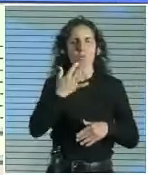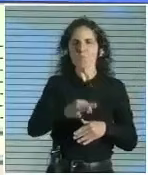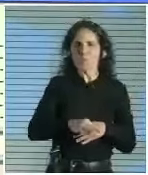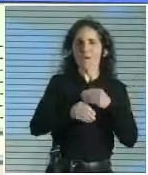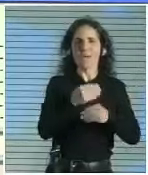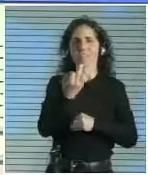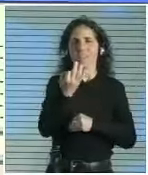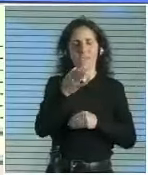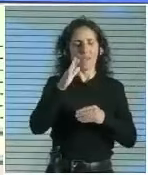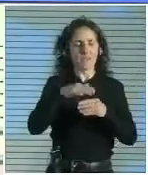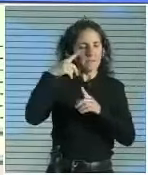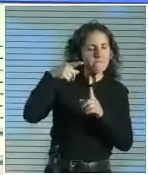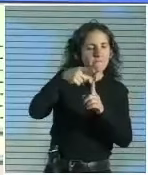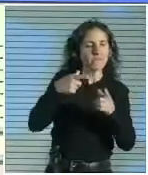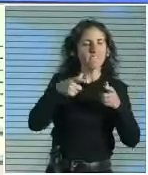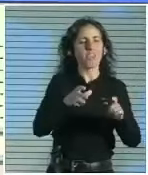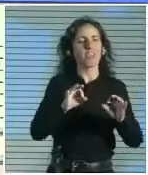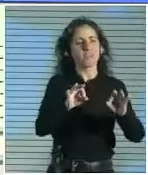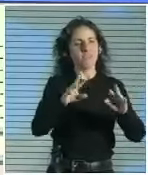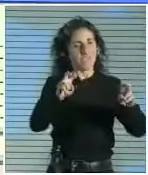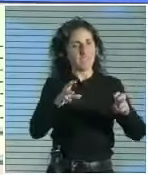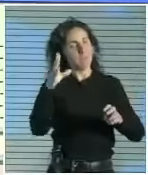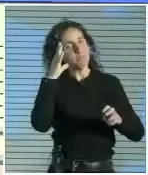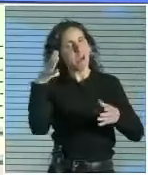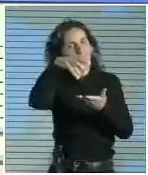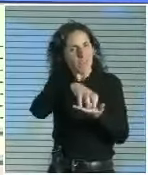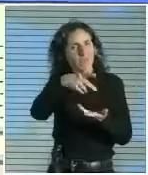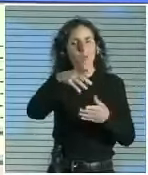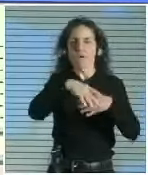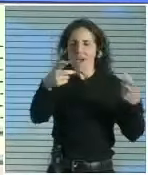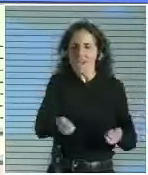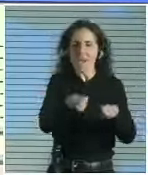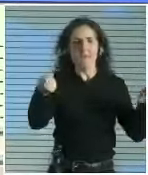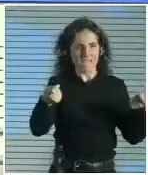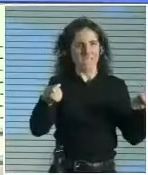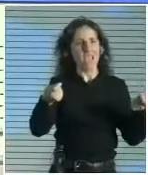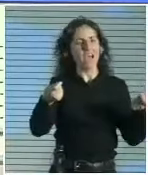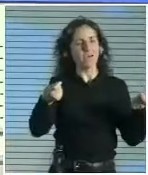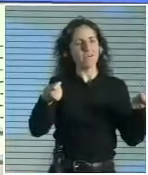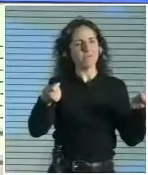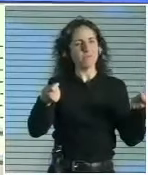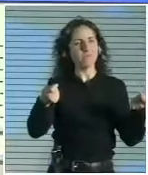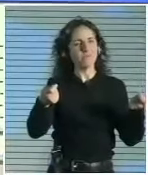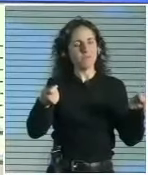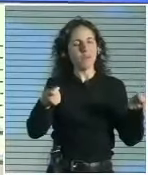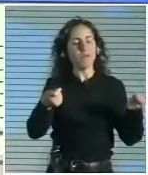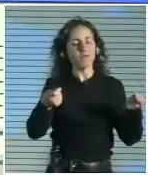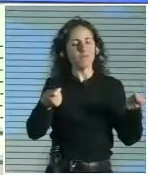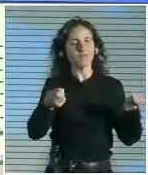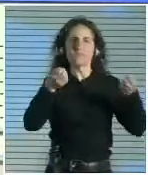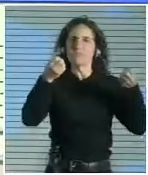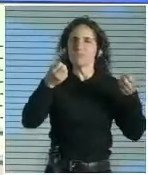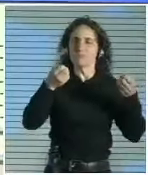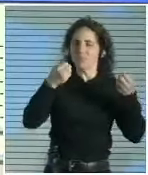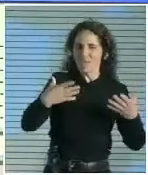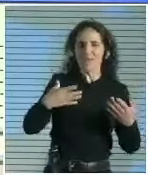come up with a really sharp campaign to help them and give them the tools to, move on those actions? And they will be rewarded